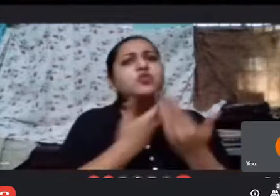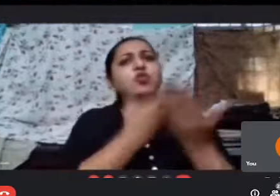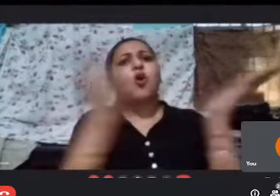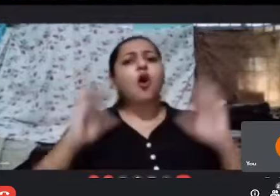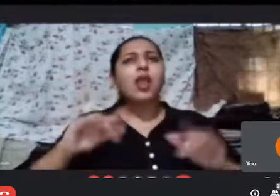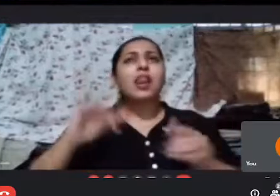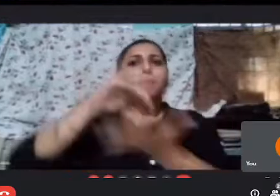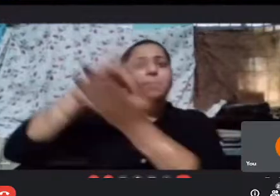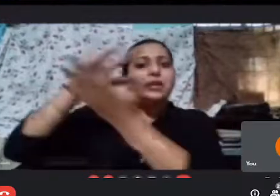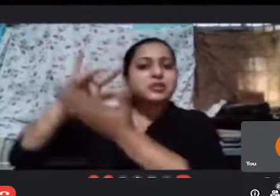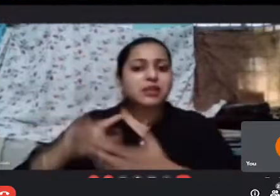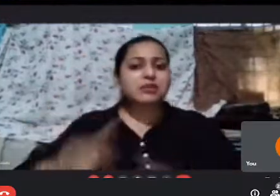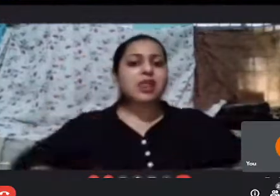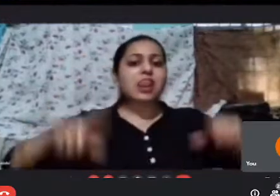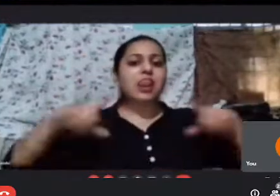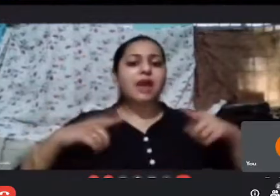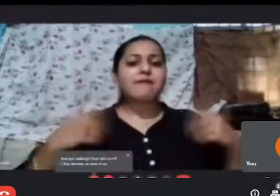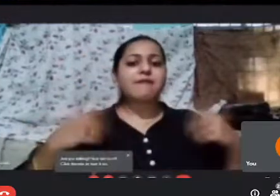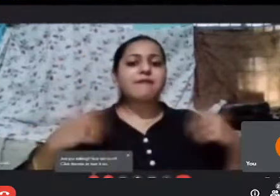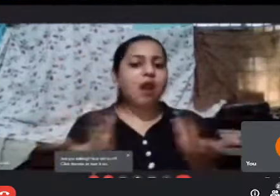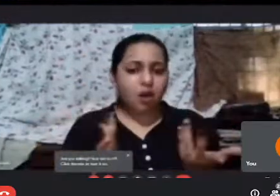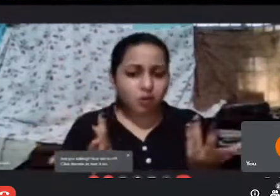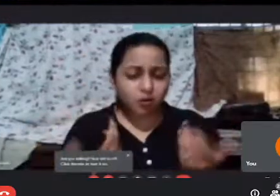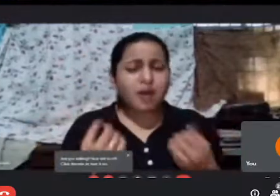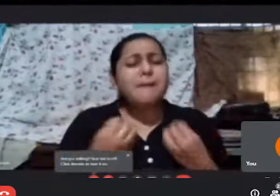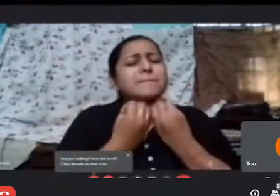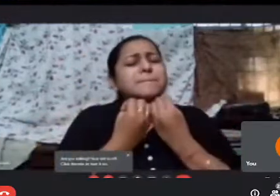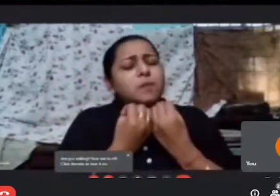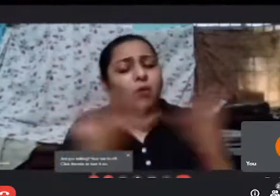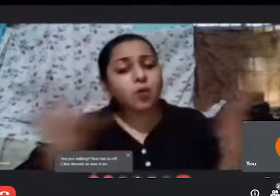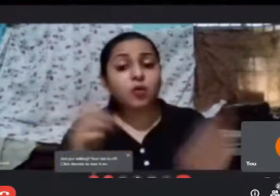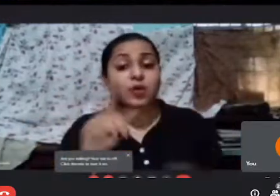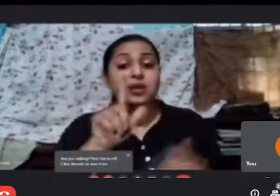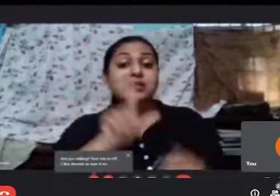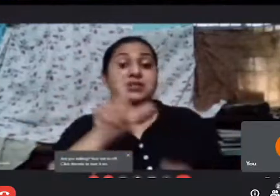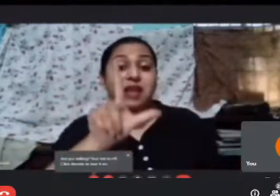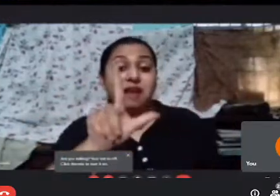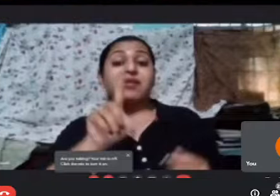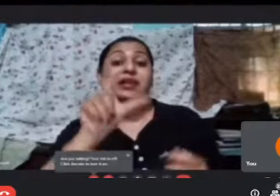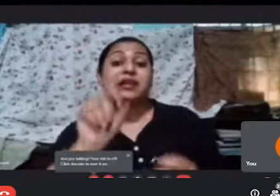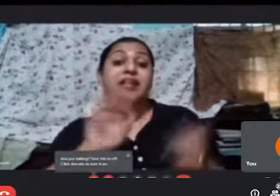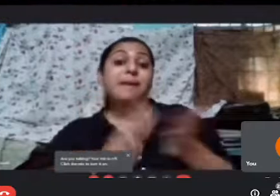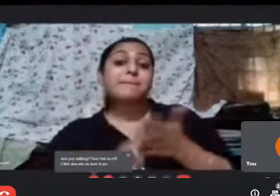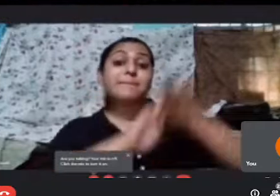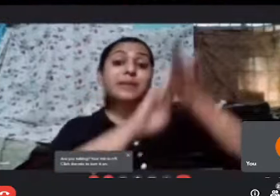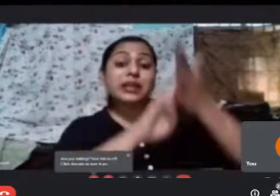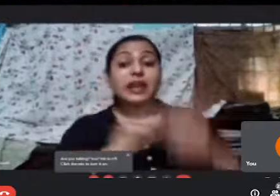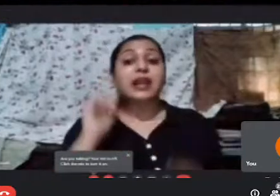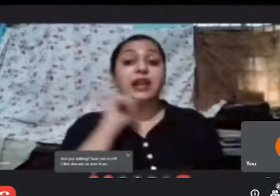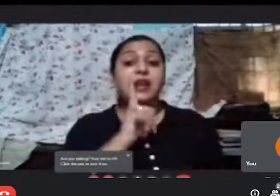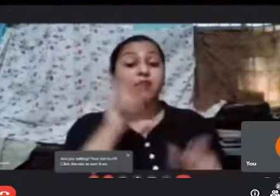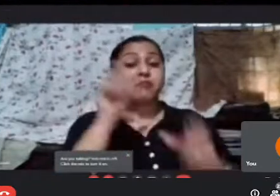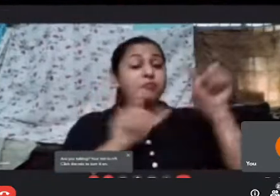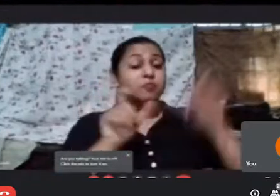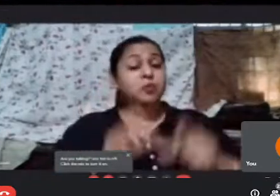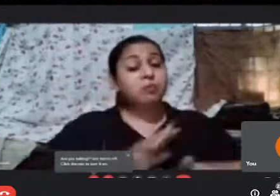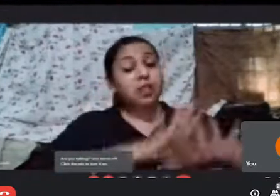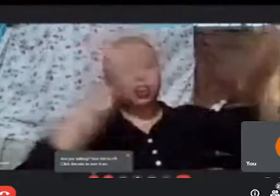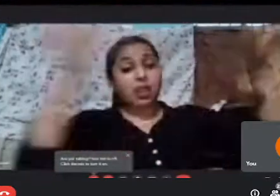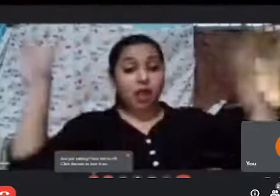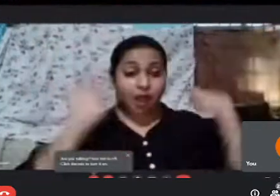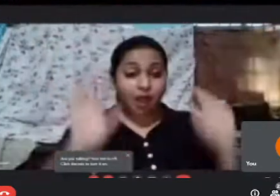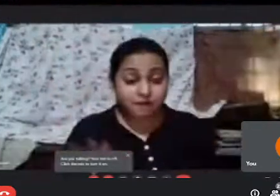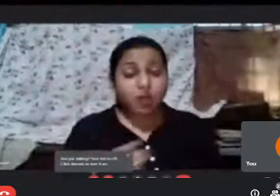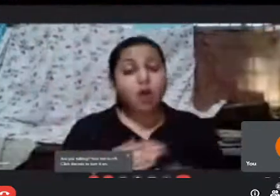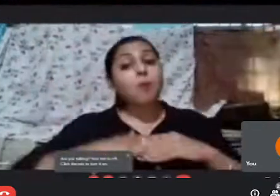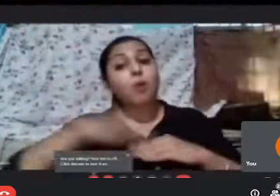There are more than 70 million deaf people worldwide. More than 80% of them live